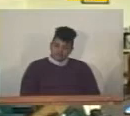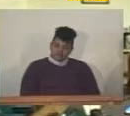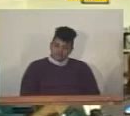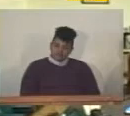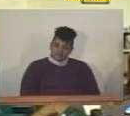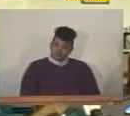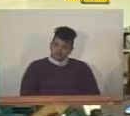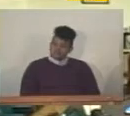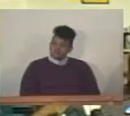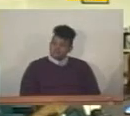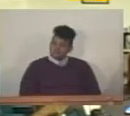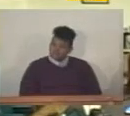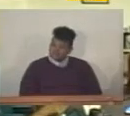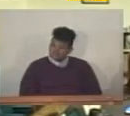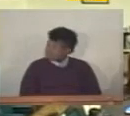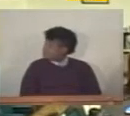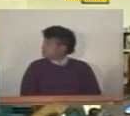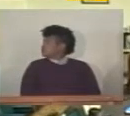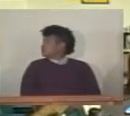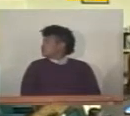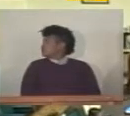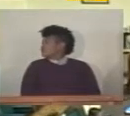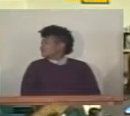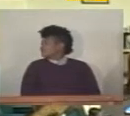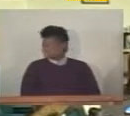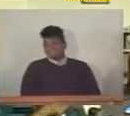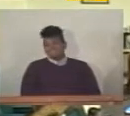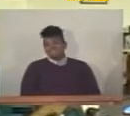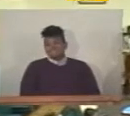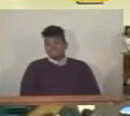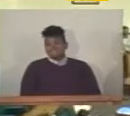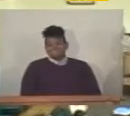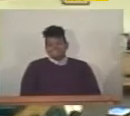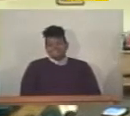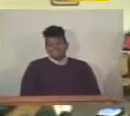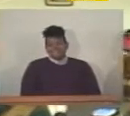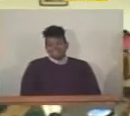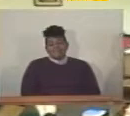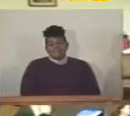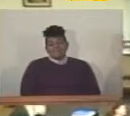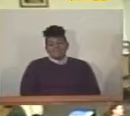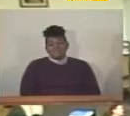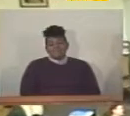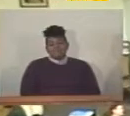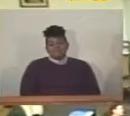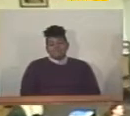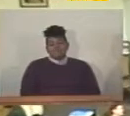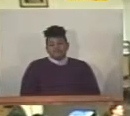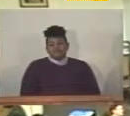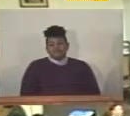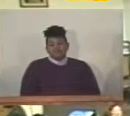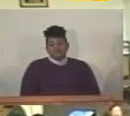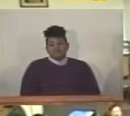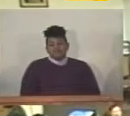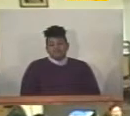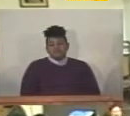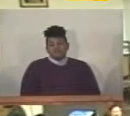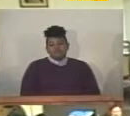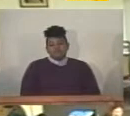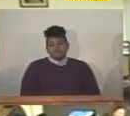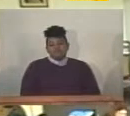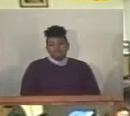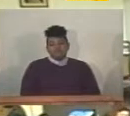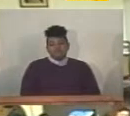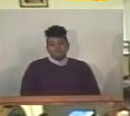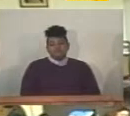of experience and the fact that he bears the distinguished title of Queen's Counsel, I shall make sure that I